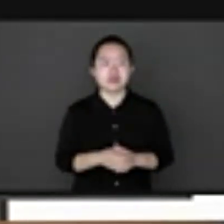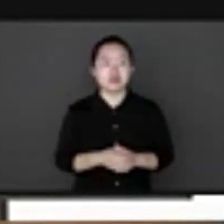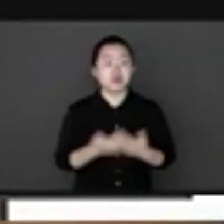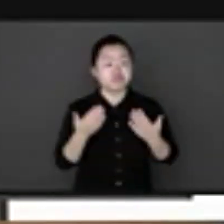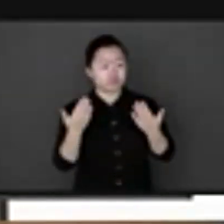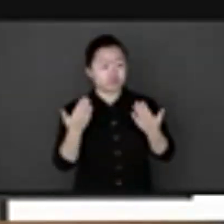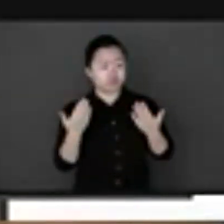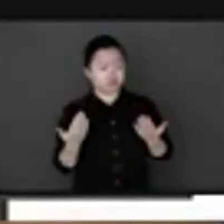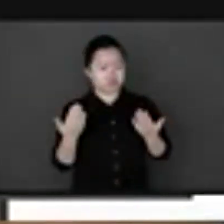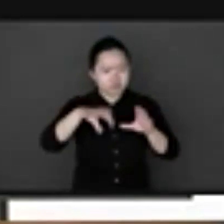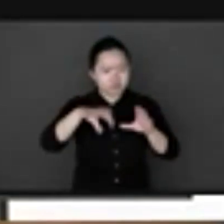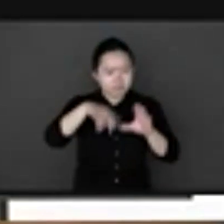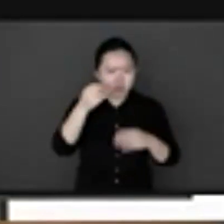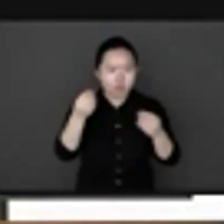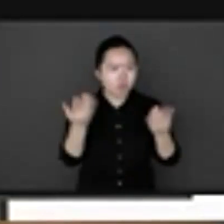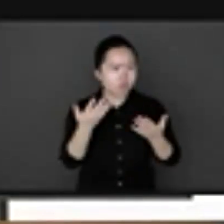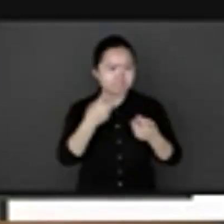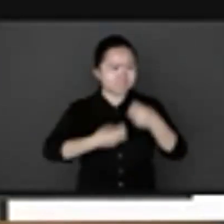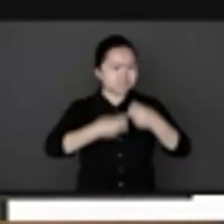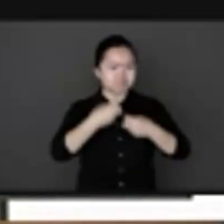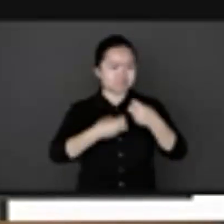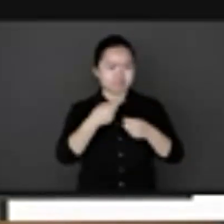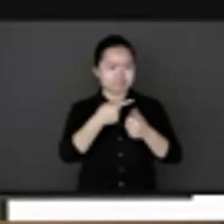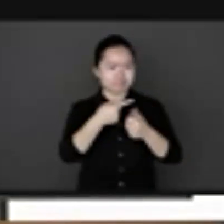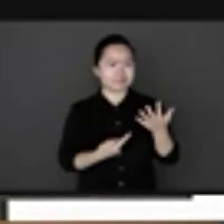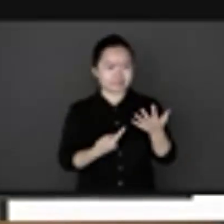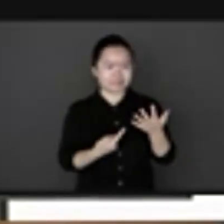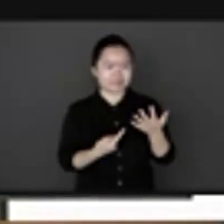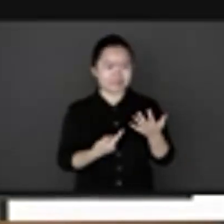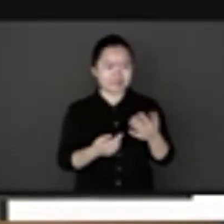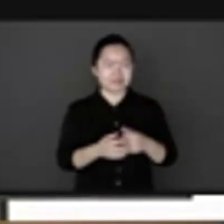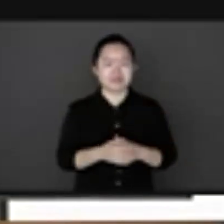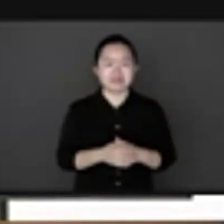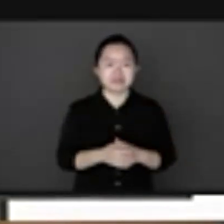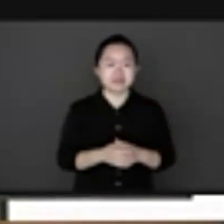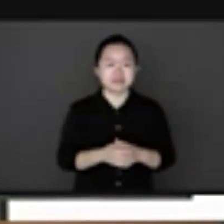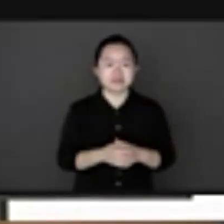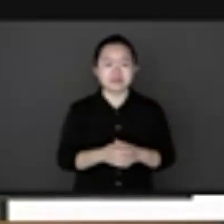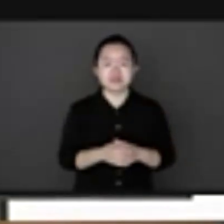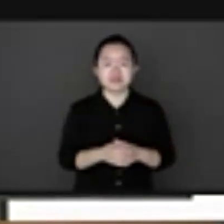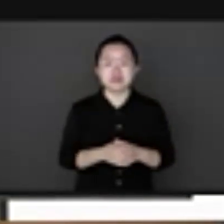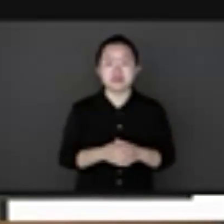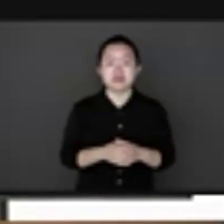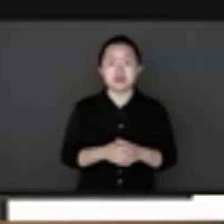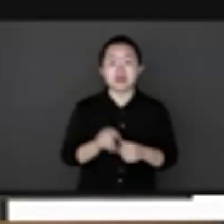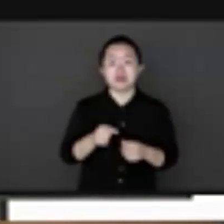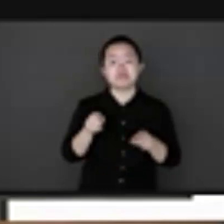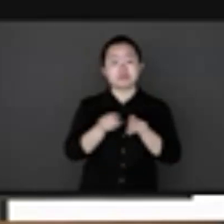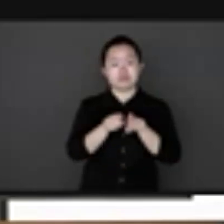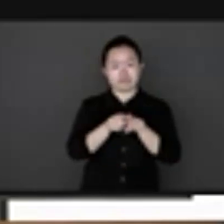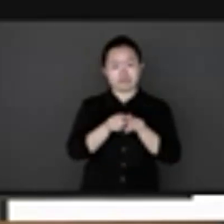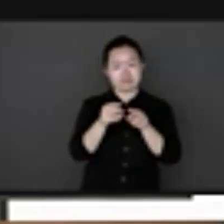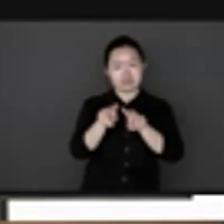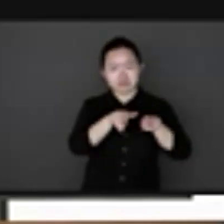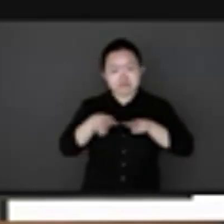covered. The question was in the normative requirement, what adaptations are really required? There's no specific list. There's